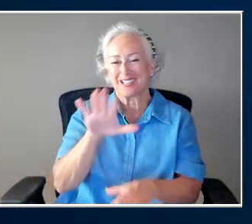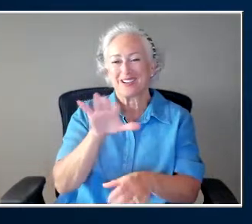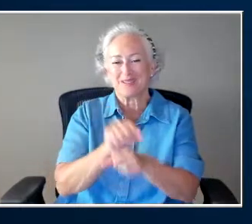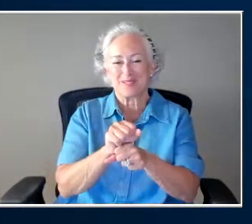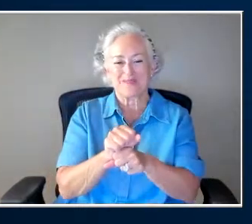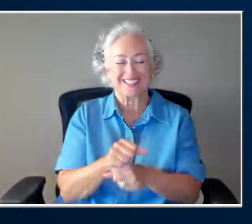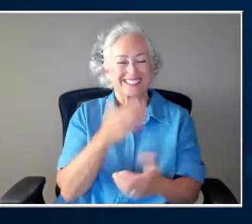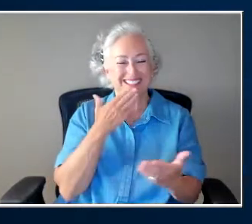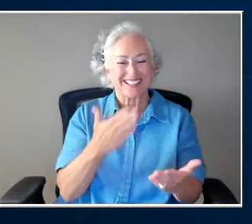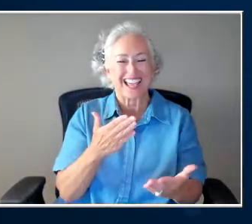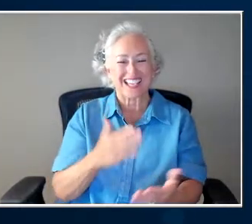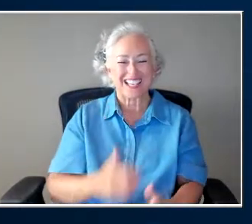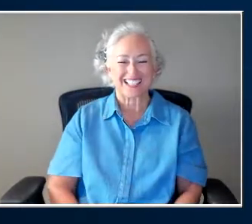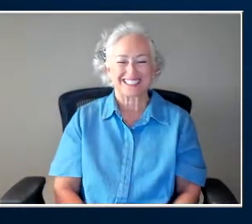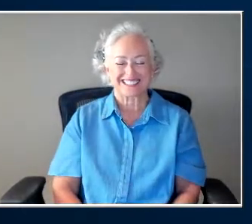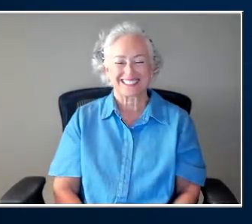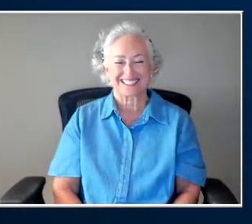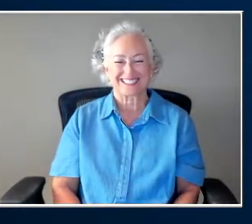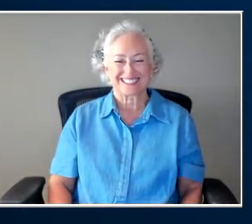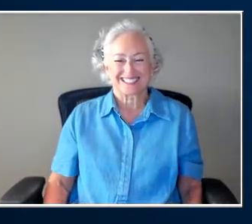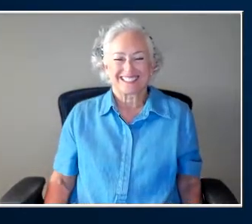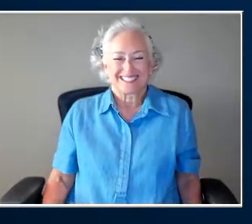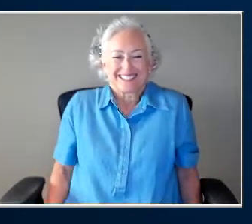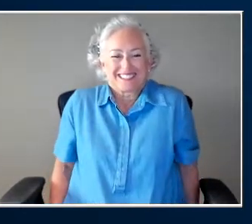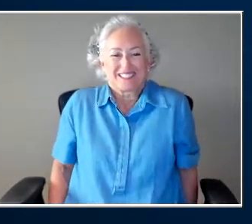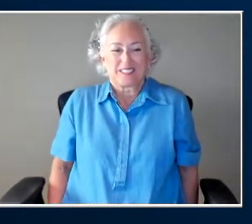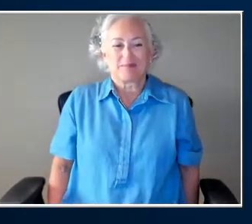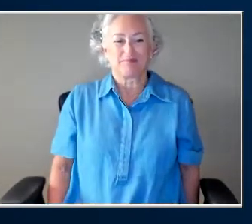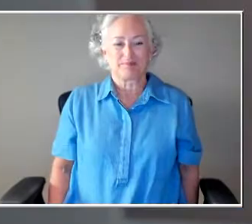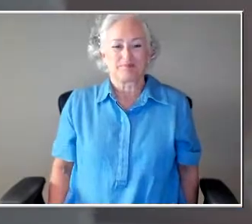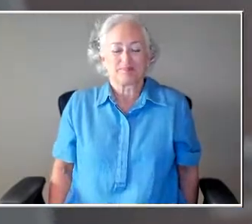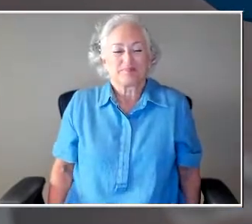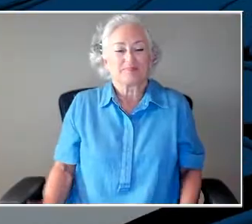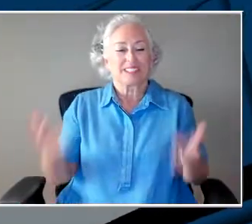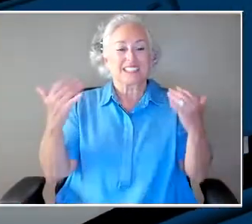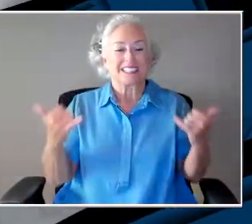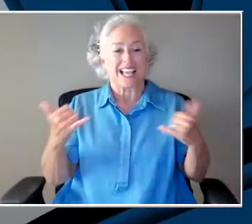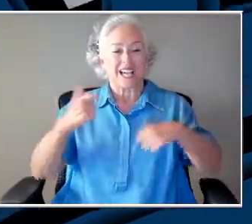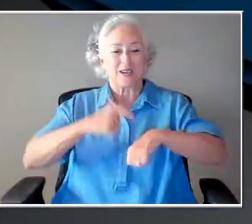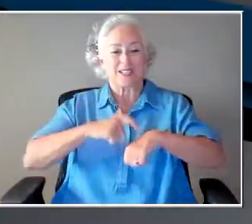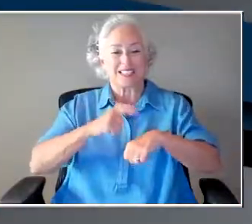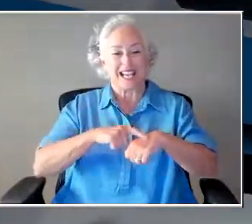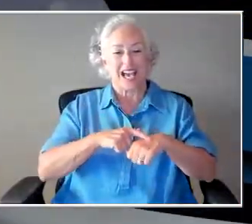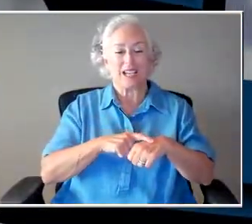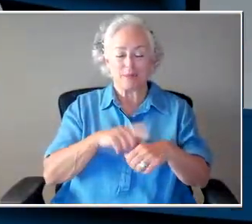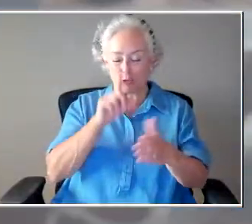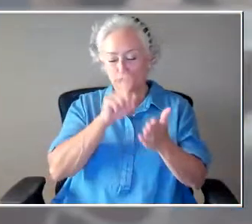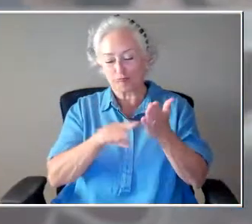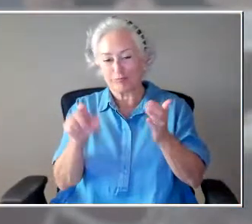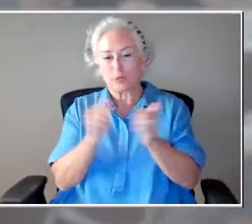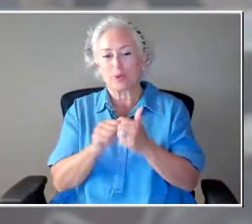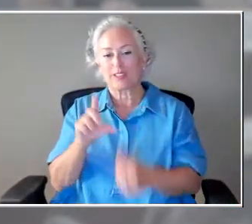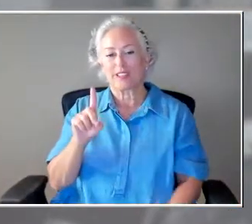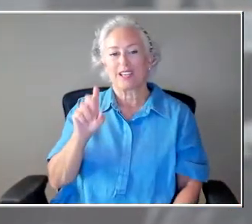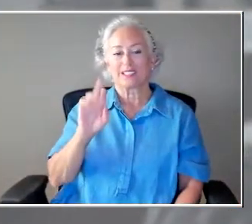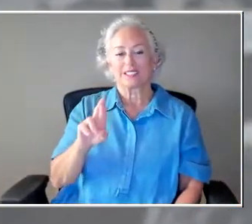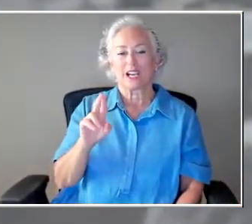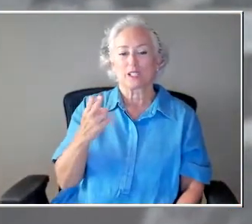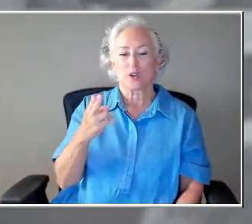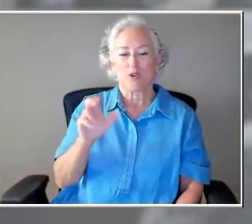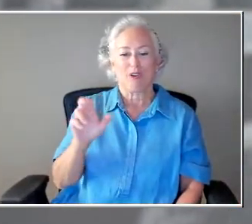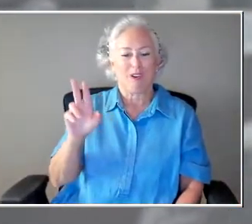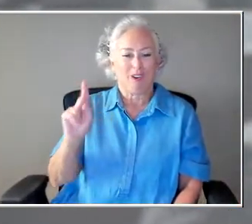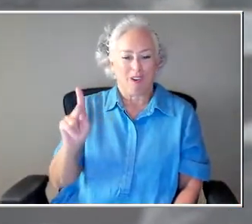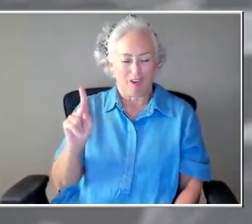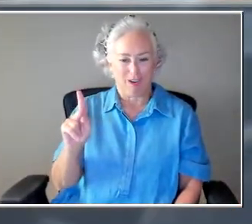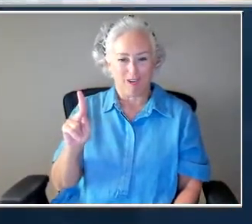Yep. Thank you. Thank you. Now it's time to check in with Dr. Dana Hawkinson, the Medical Director of Infection Prevention